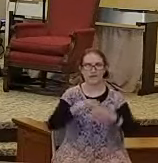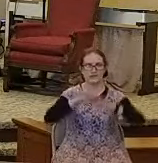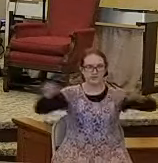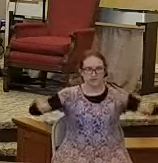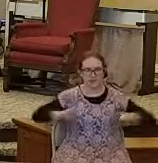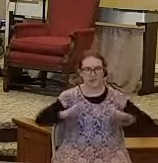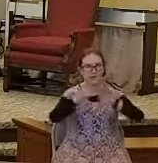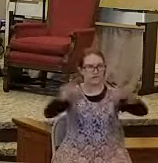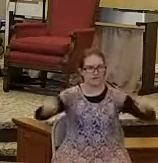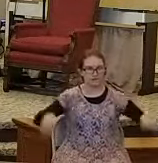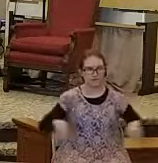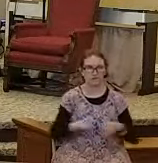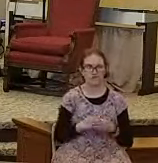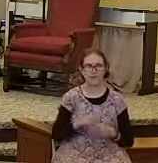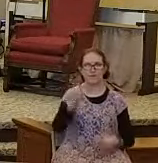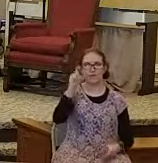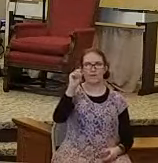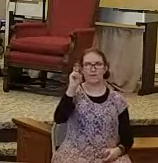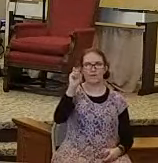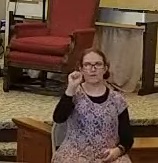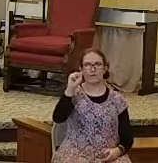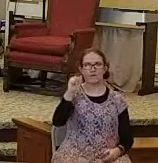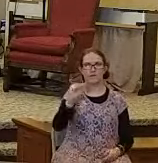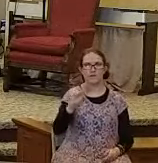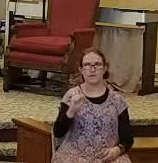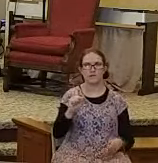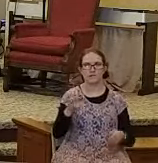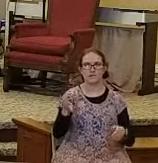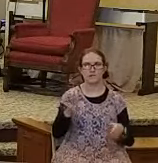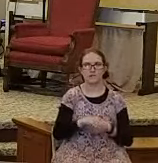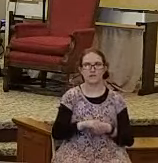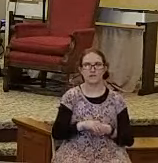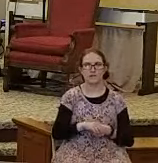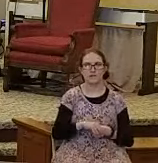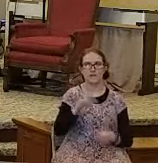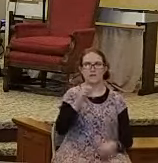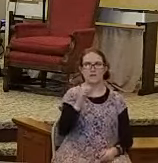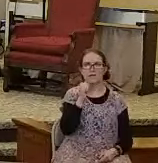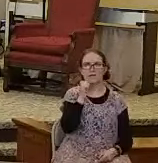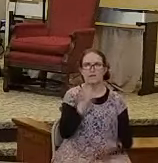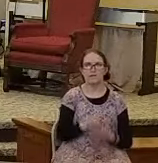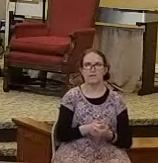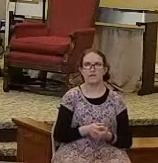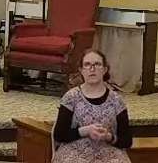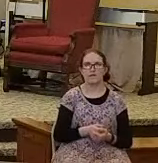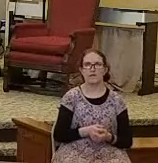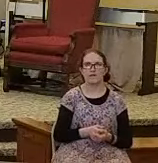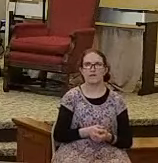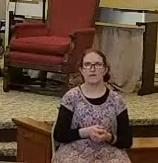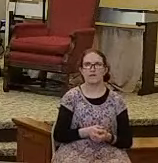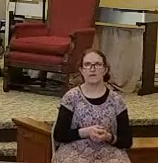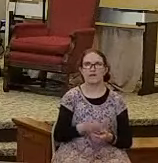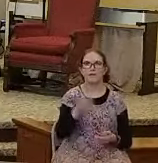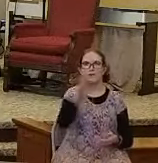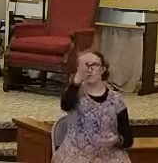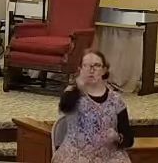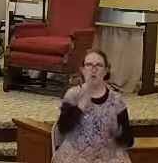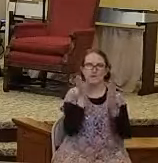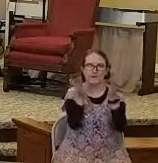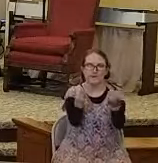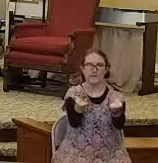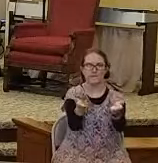drowning? Louisa was now left a widow with a child to support and became destitute. God provided